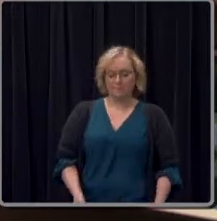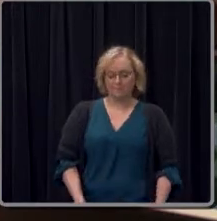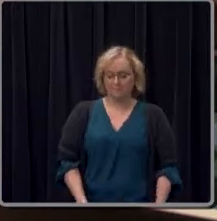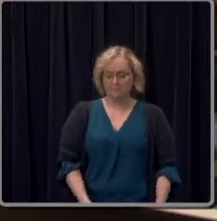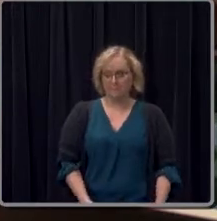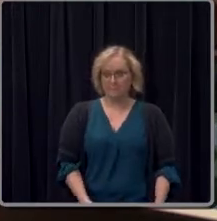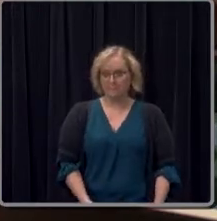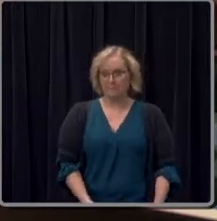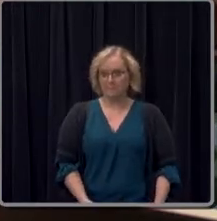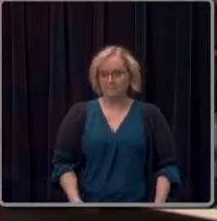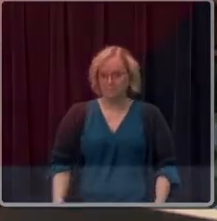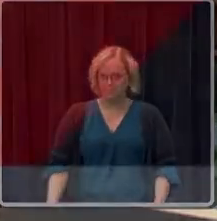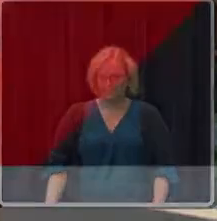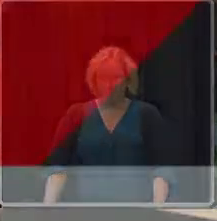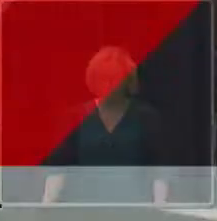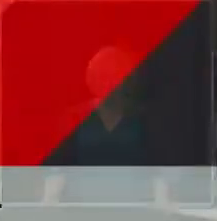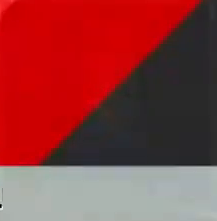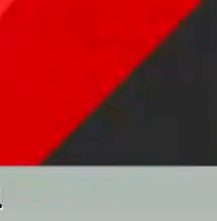Barb, all the computers.